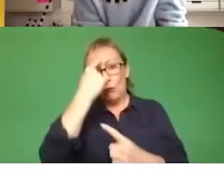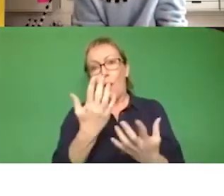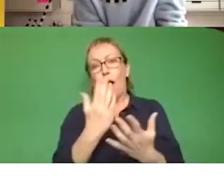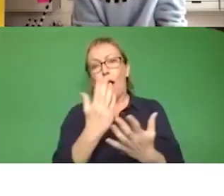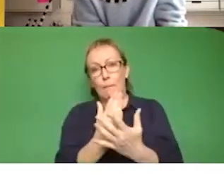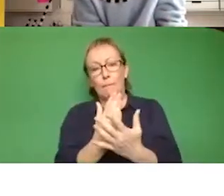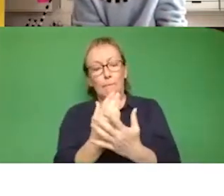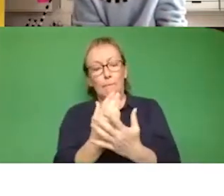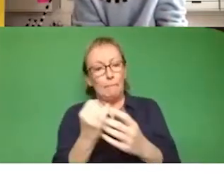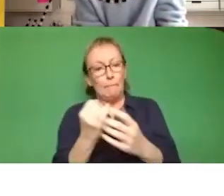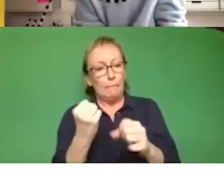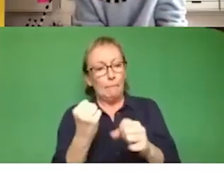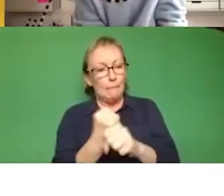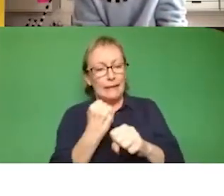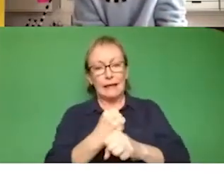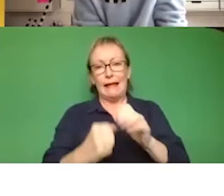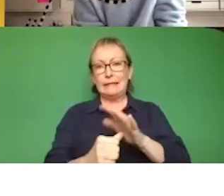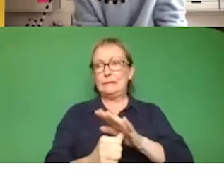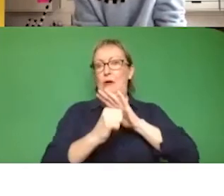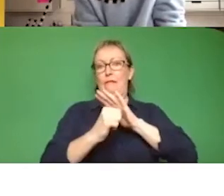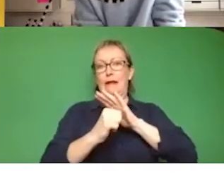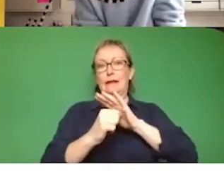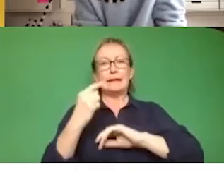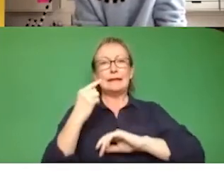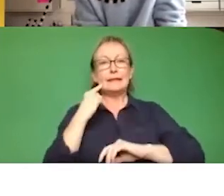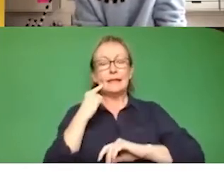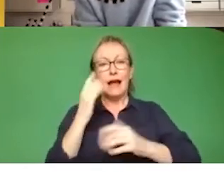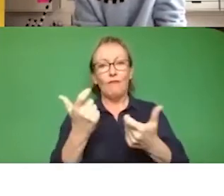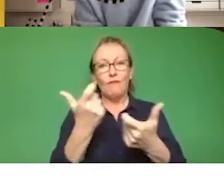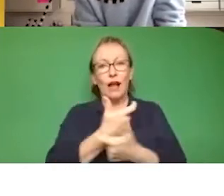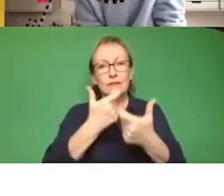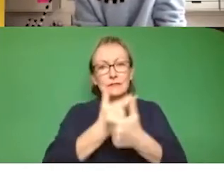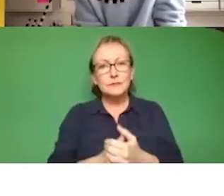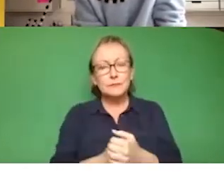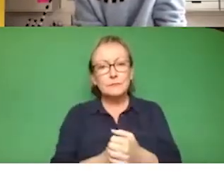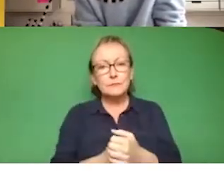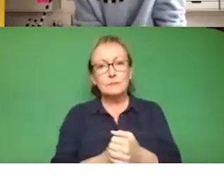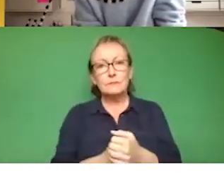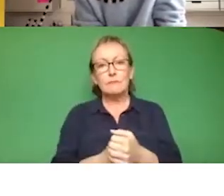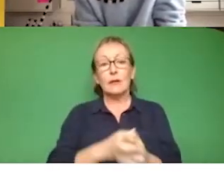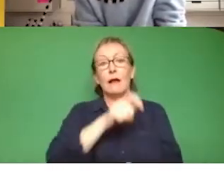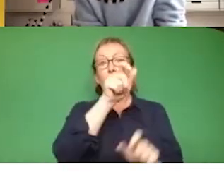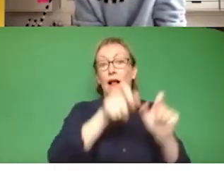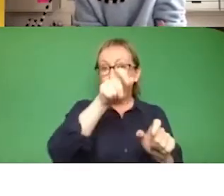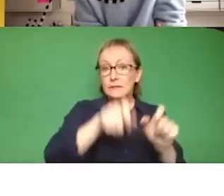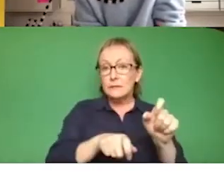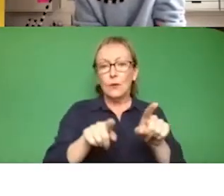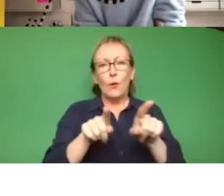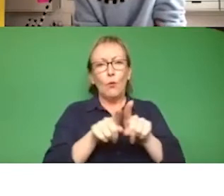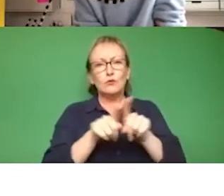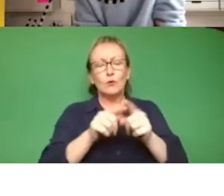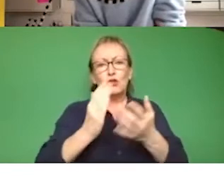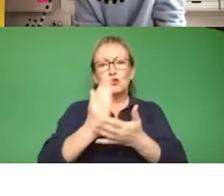made it inspiring and easier to have fun with, really, and for clients, and to also share that